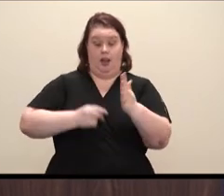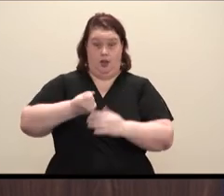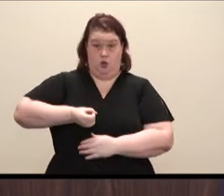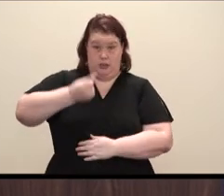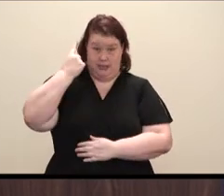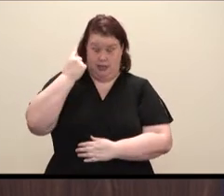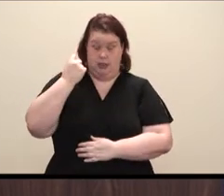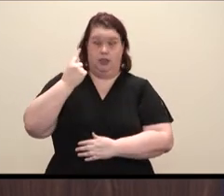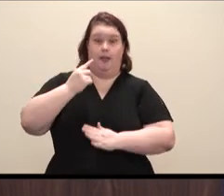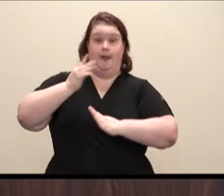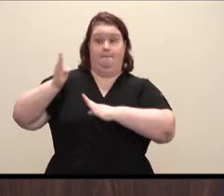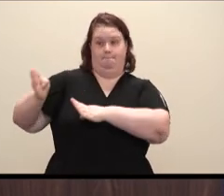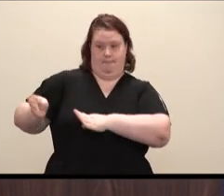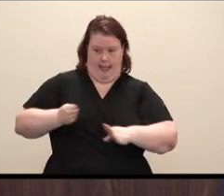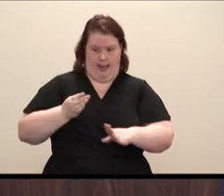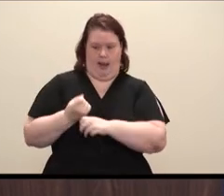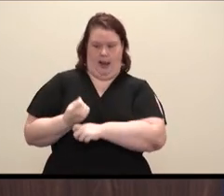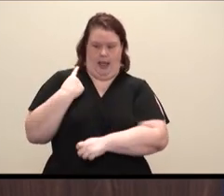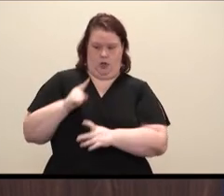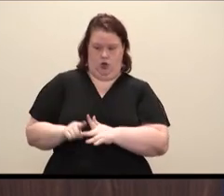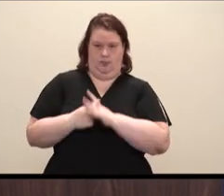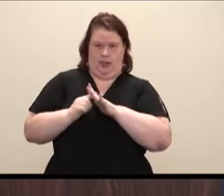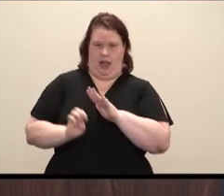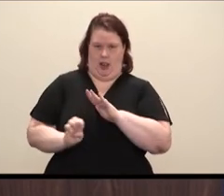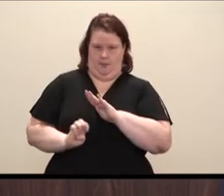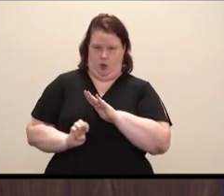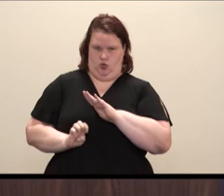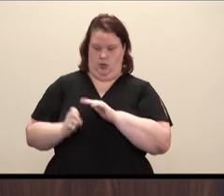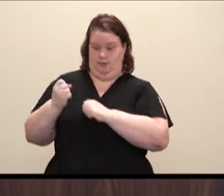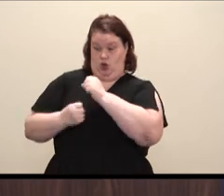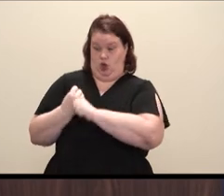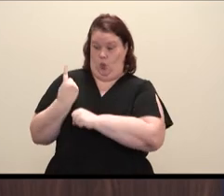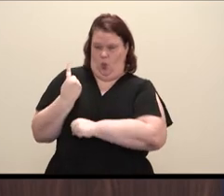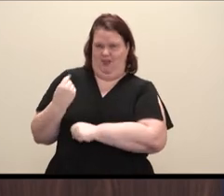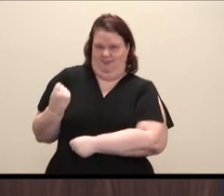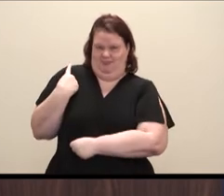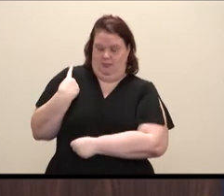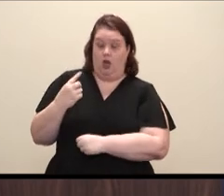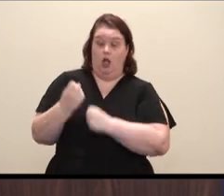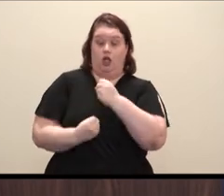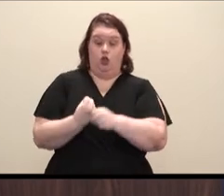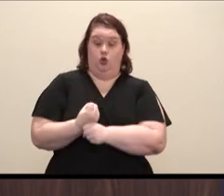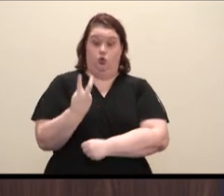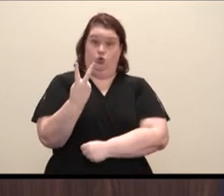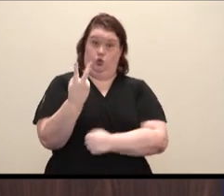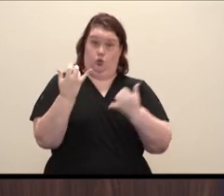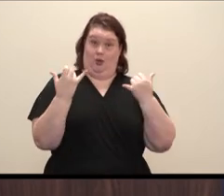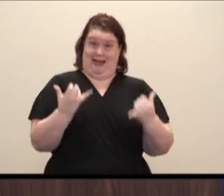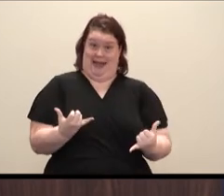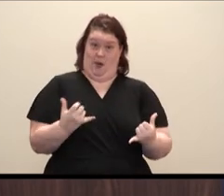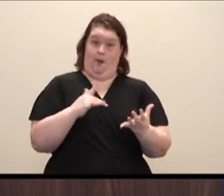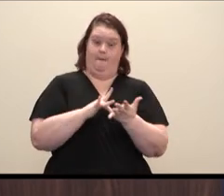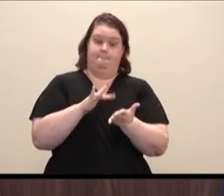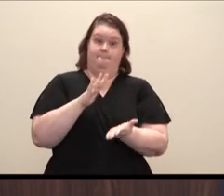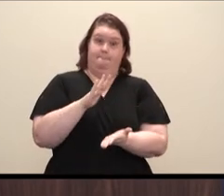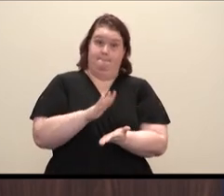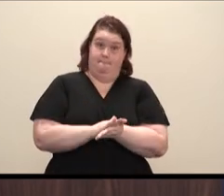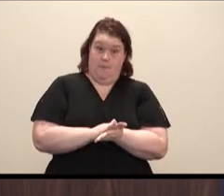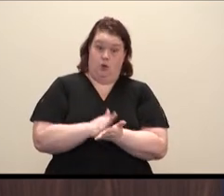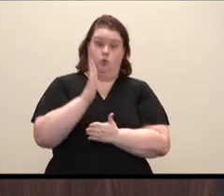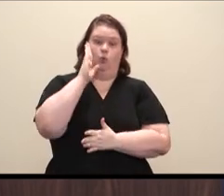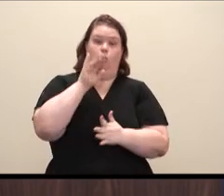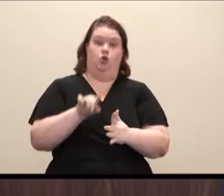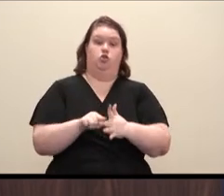with elementary, and that was year one. And so now we're in year two of the overall plan, but middle school comes in this coming